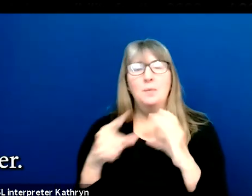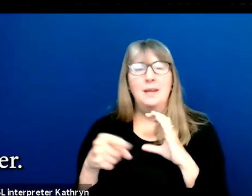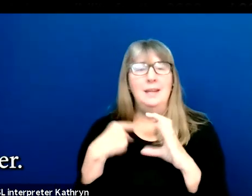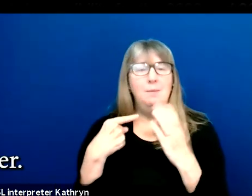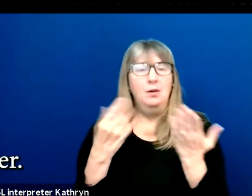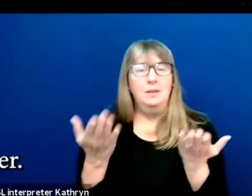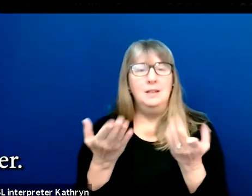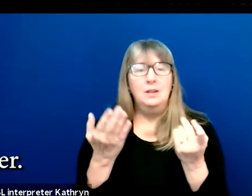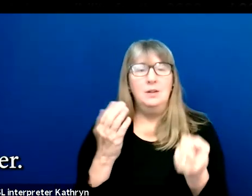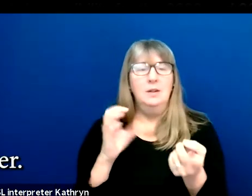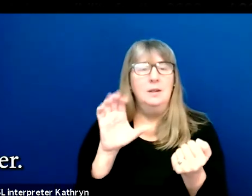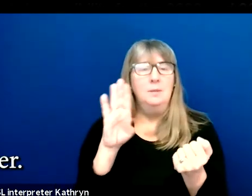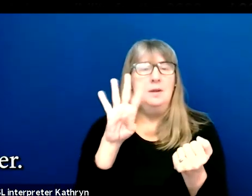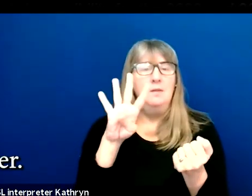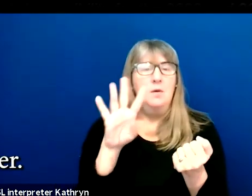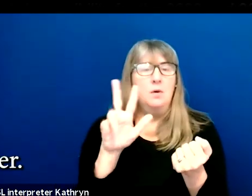It's